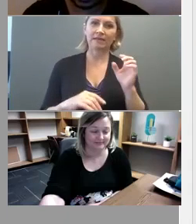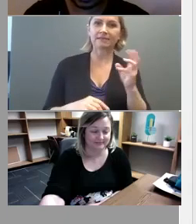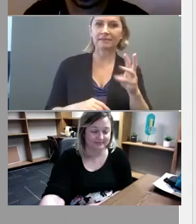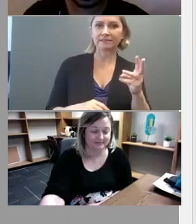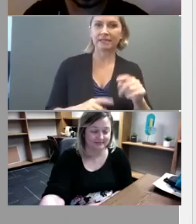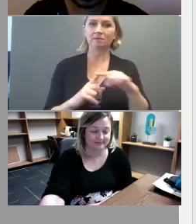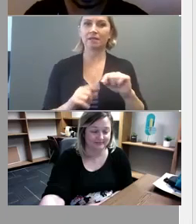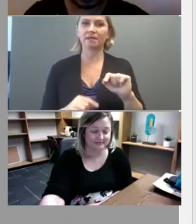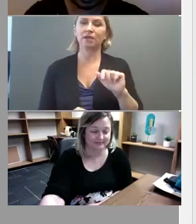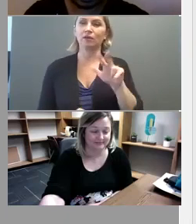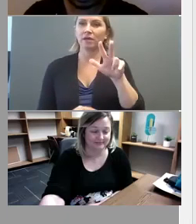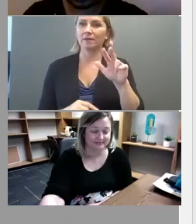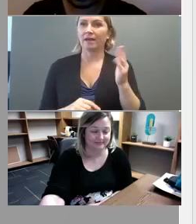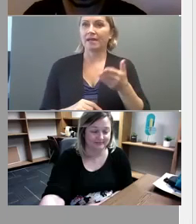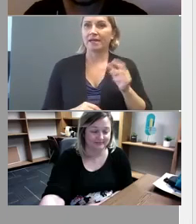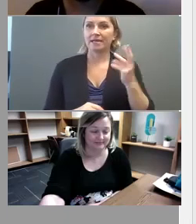16 squared